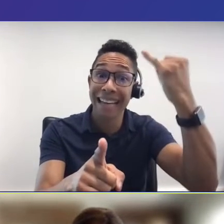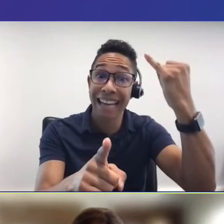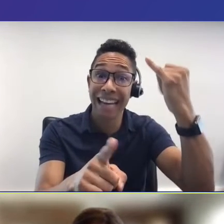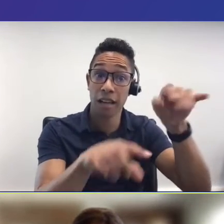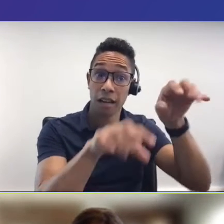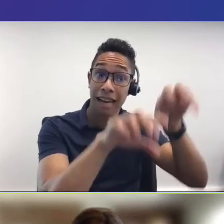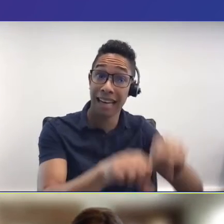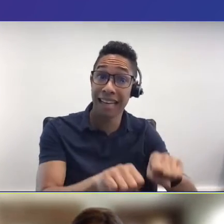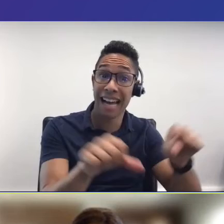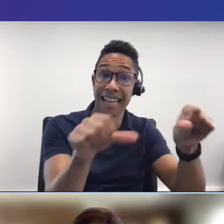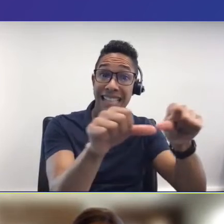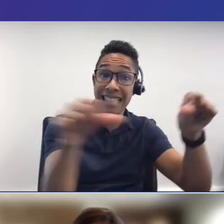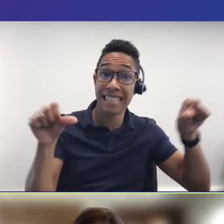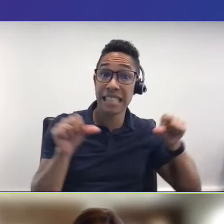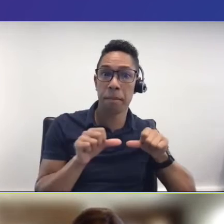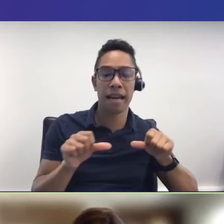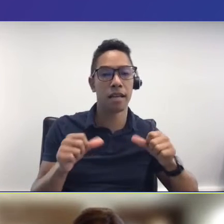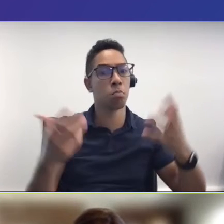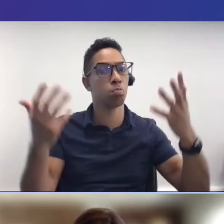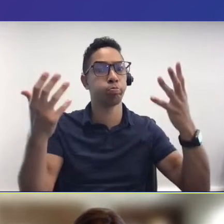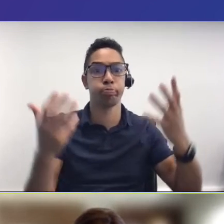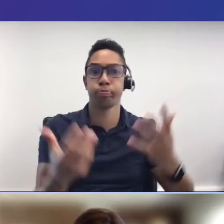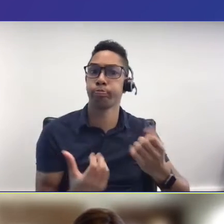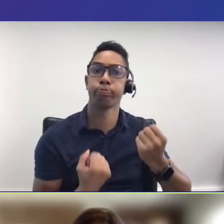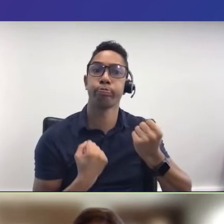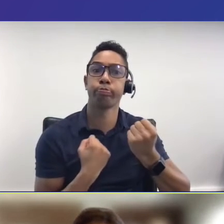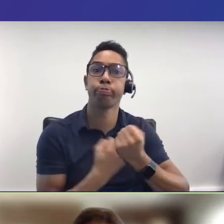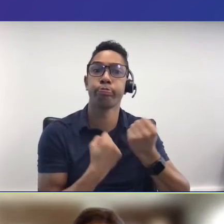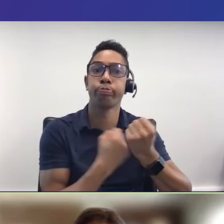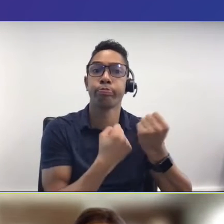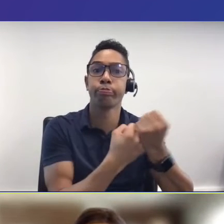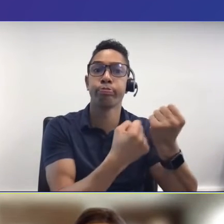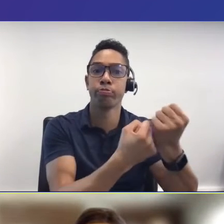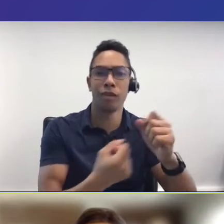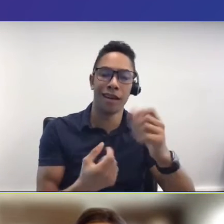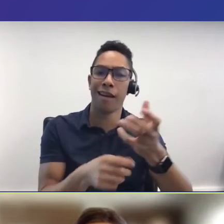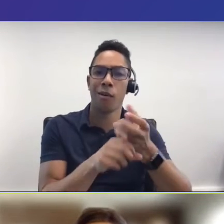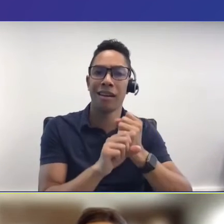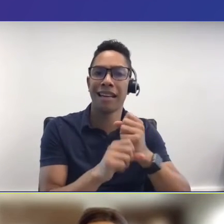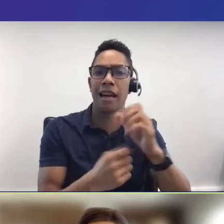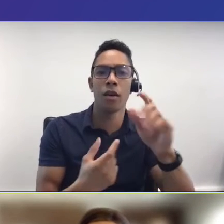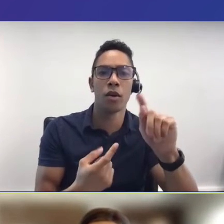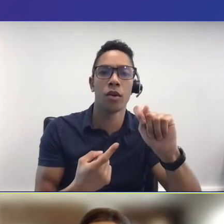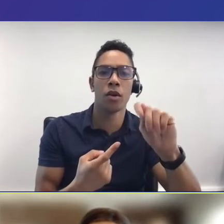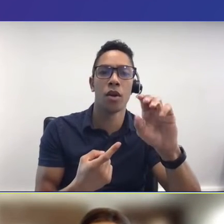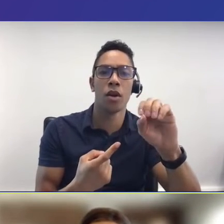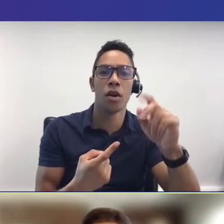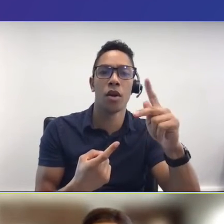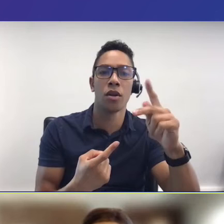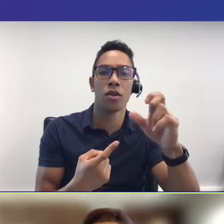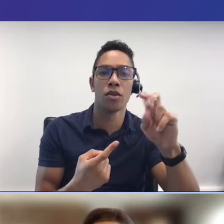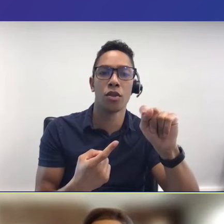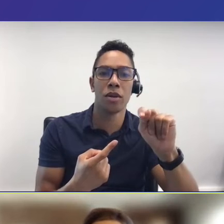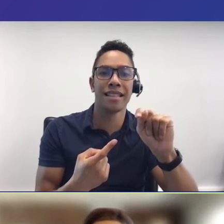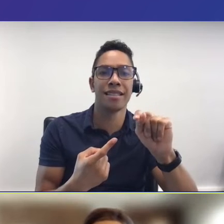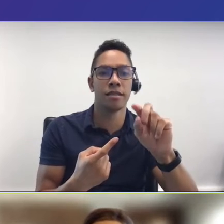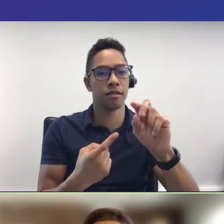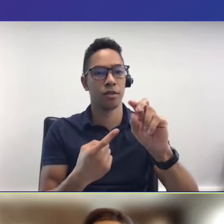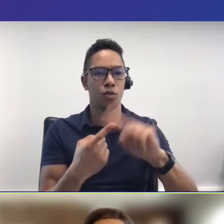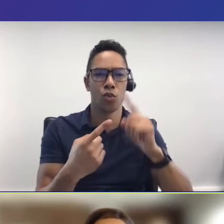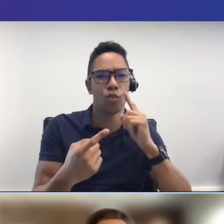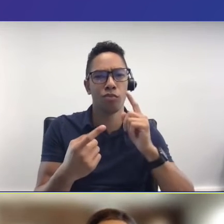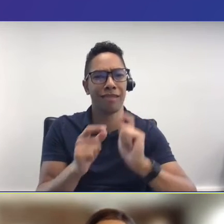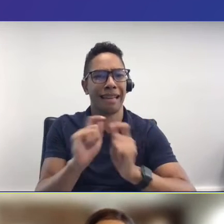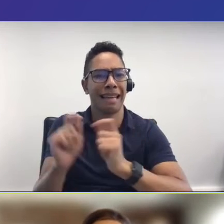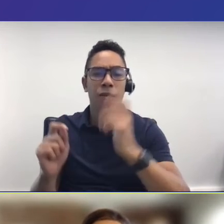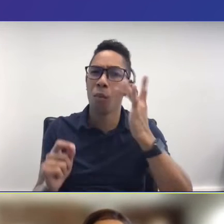really ages it, we would give them tokens, because that's what we used to get in the subway in order to be in the room, because as Nikki said, no one had any